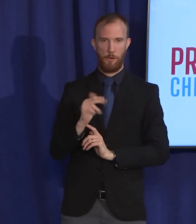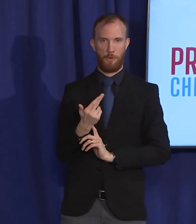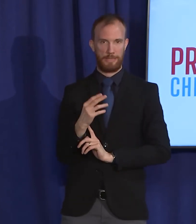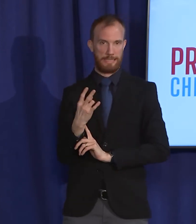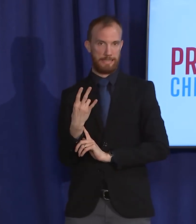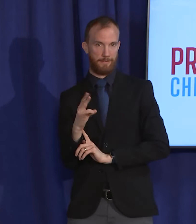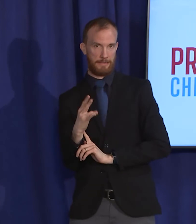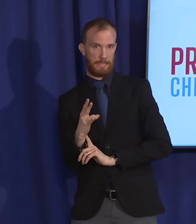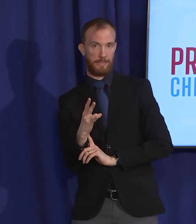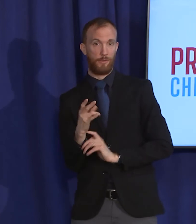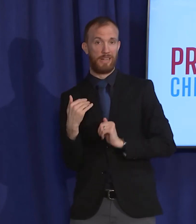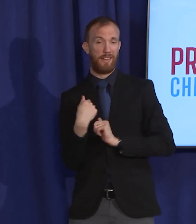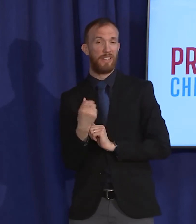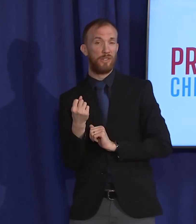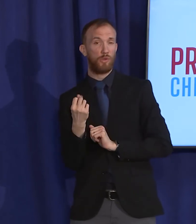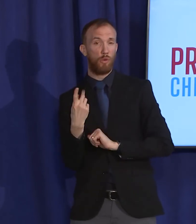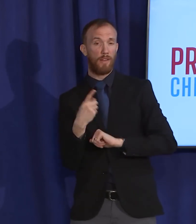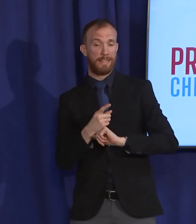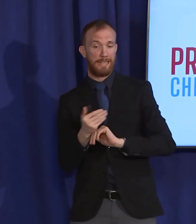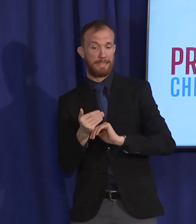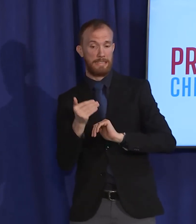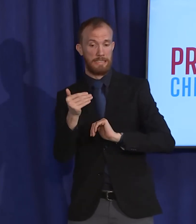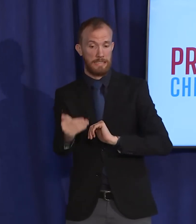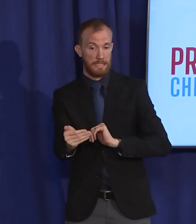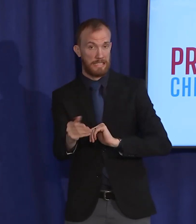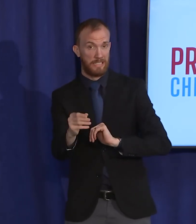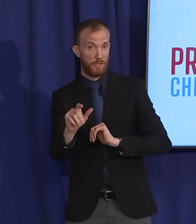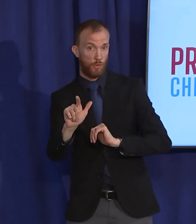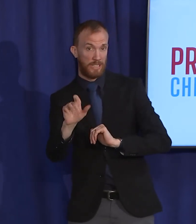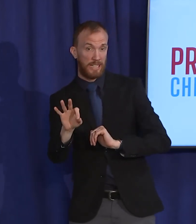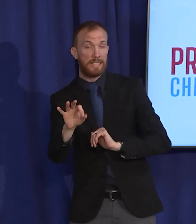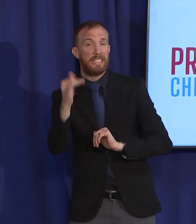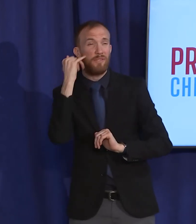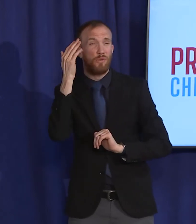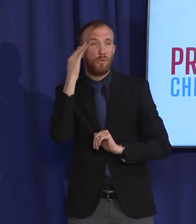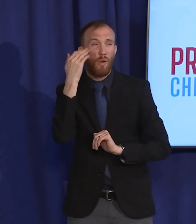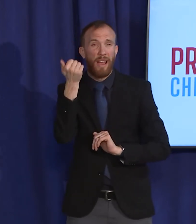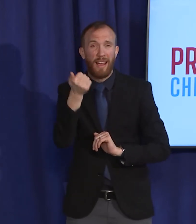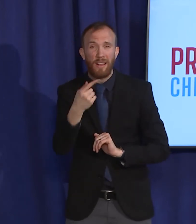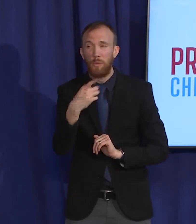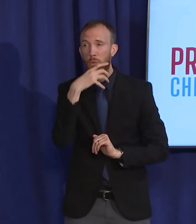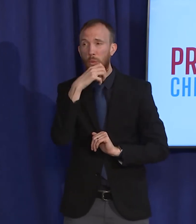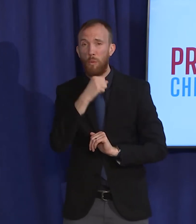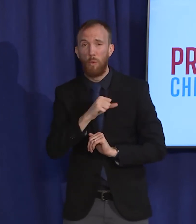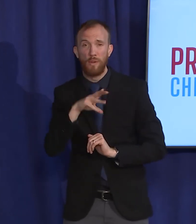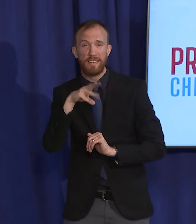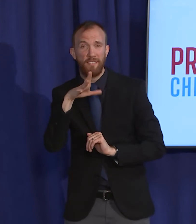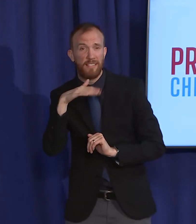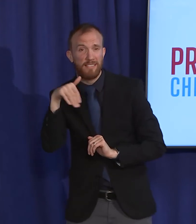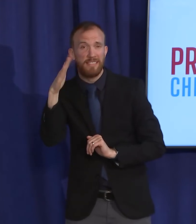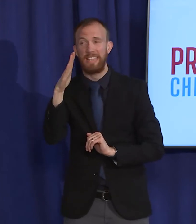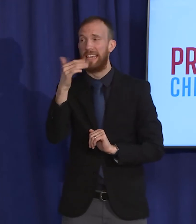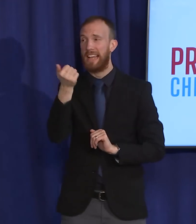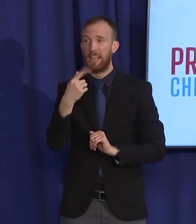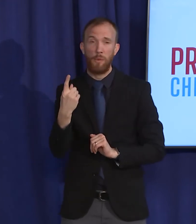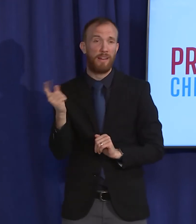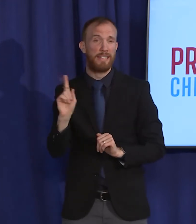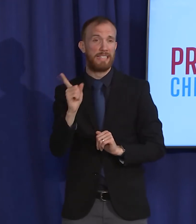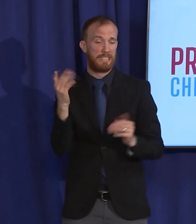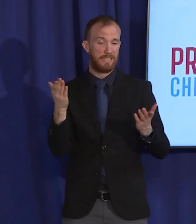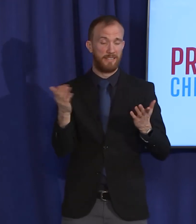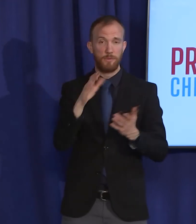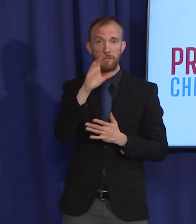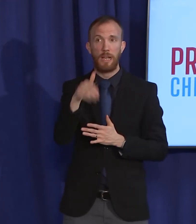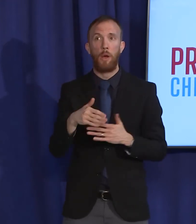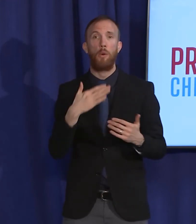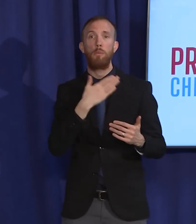here. If you know anybody over the age of 65, please, anywhere in the city of Chicago, we want to get folks vaccinated.